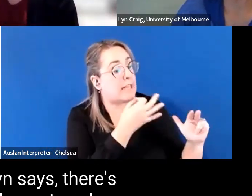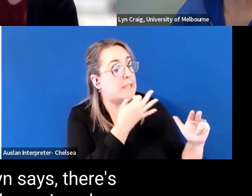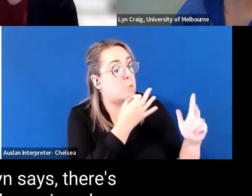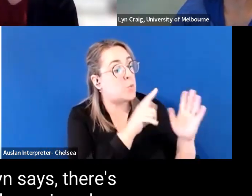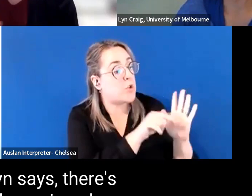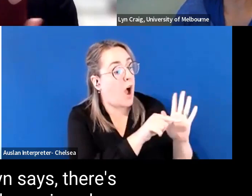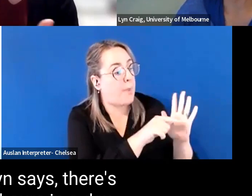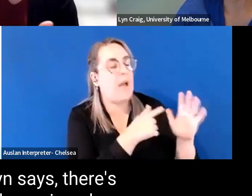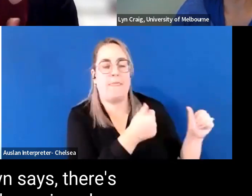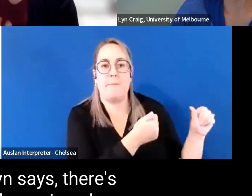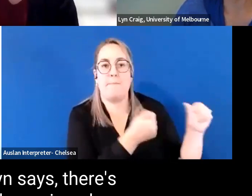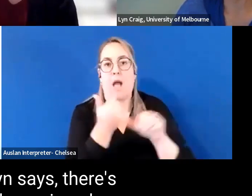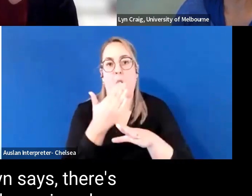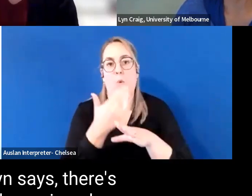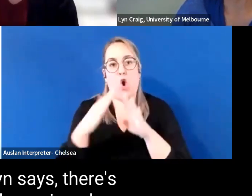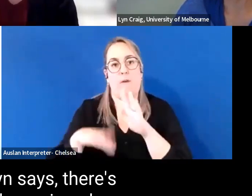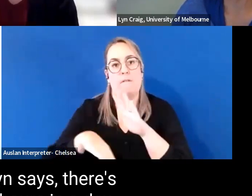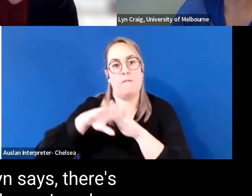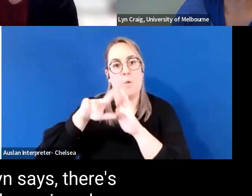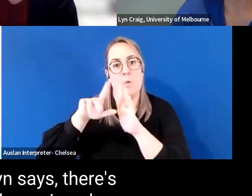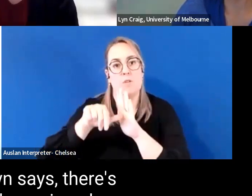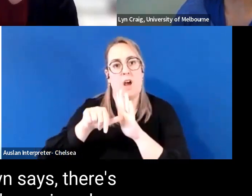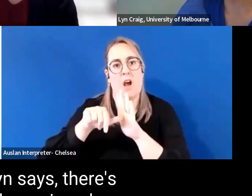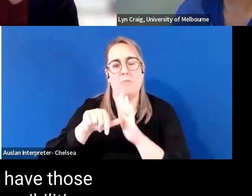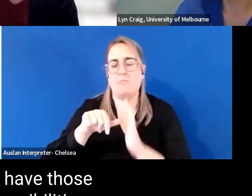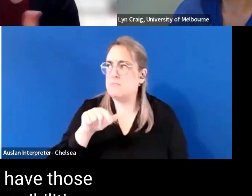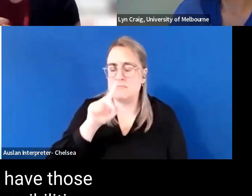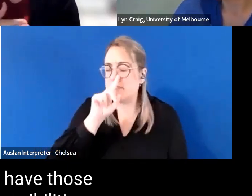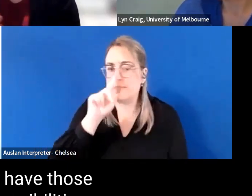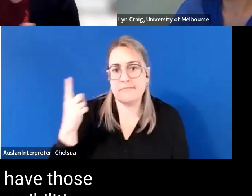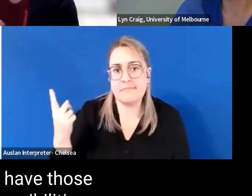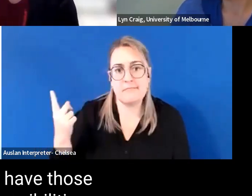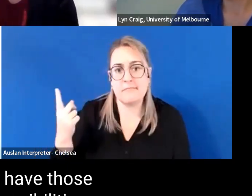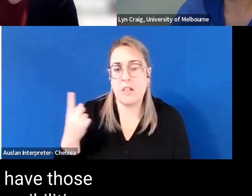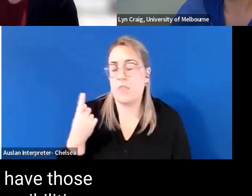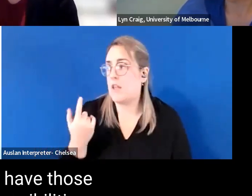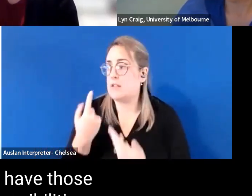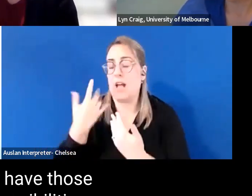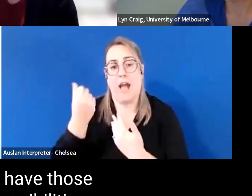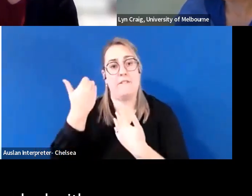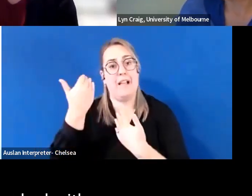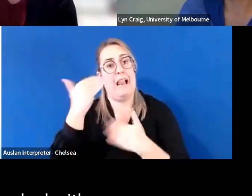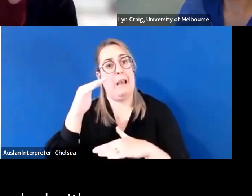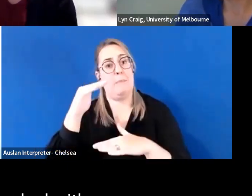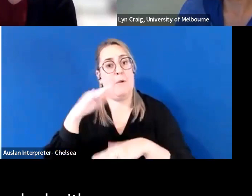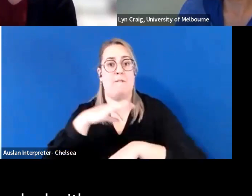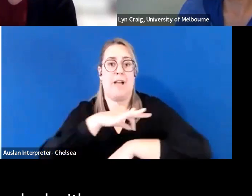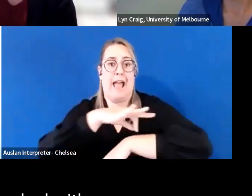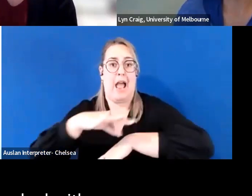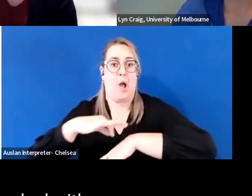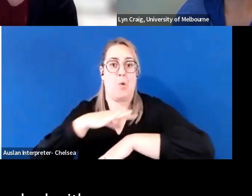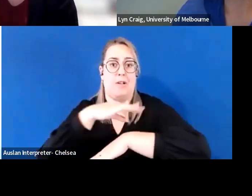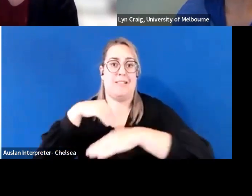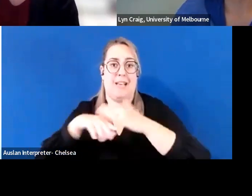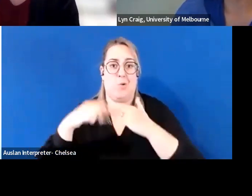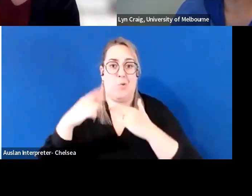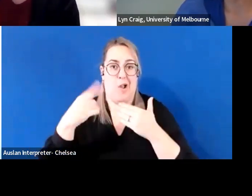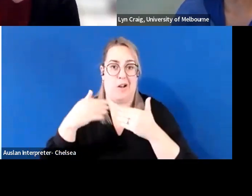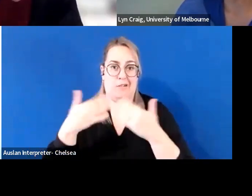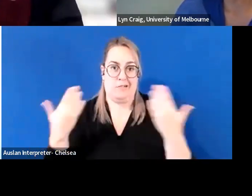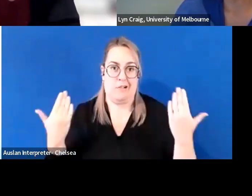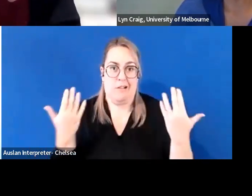Lynn says, that, there's only so many hours in a day and people have those other responsibilities they need to deal with.